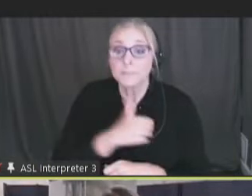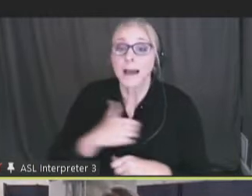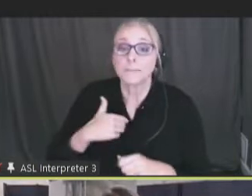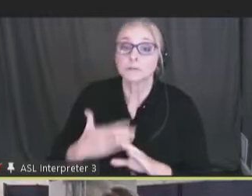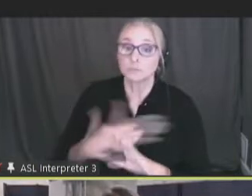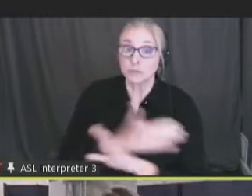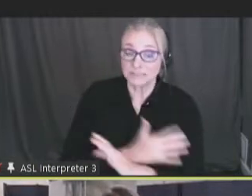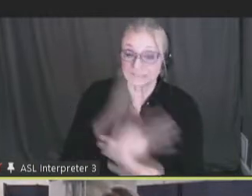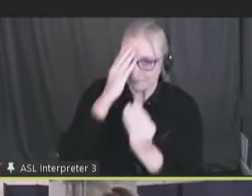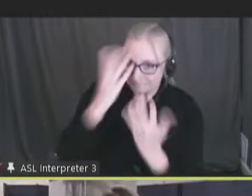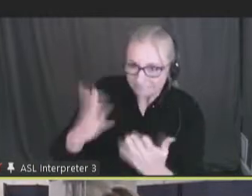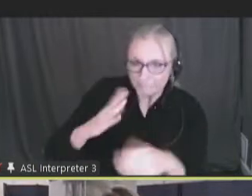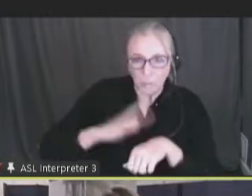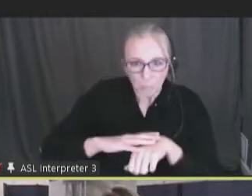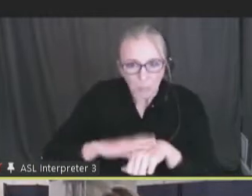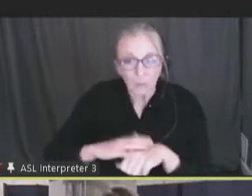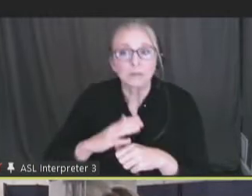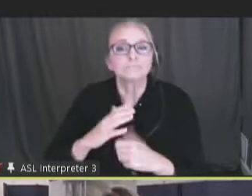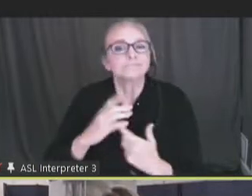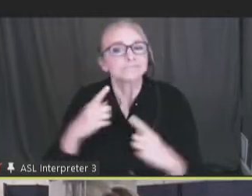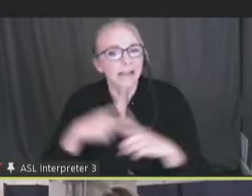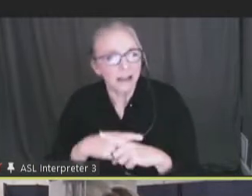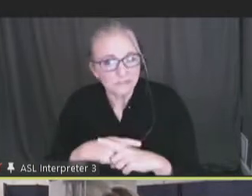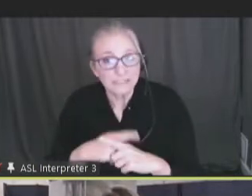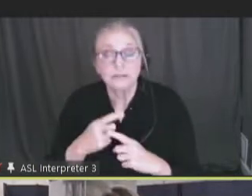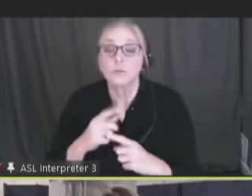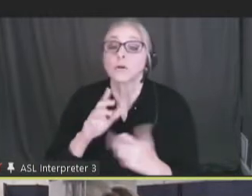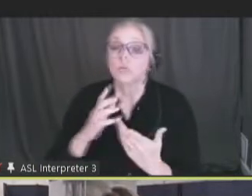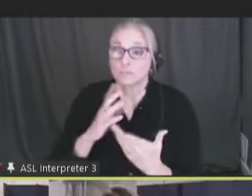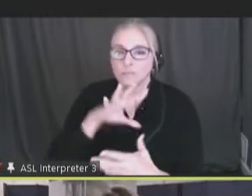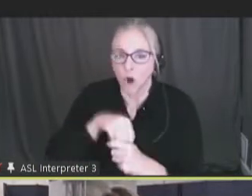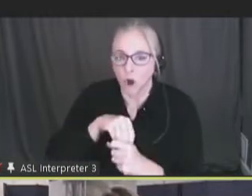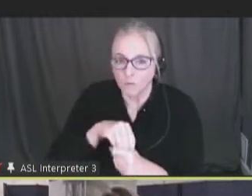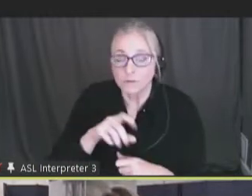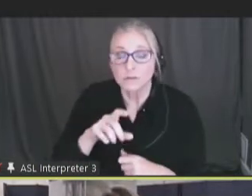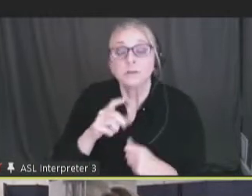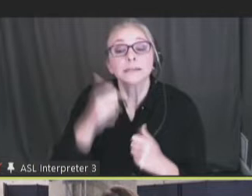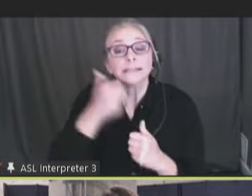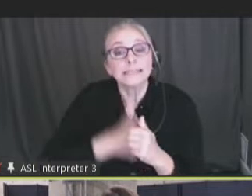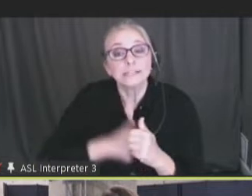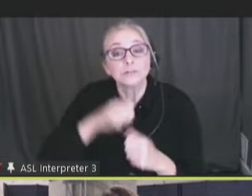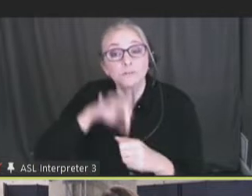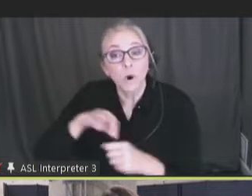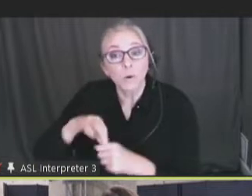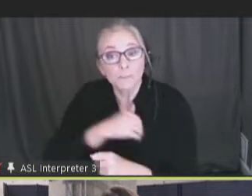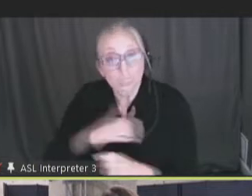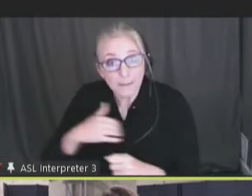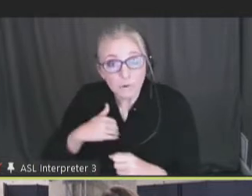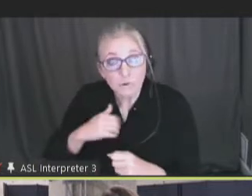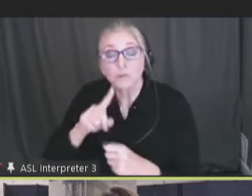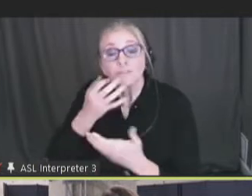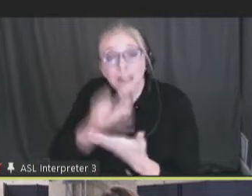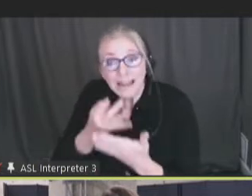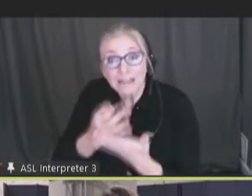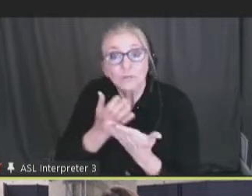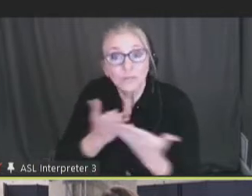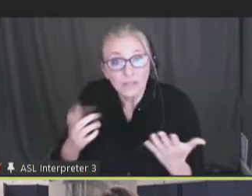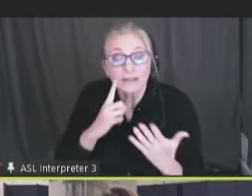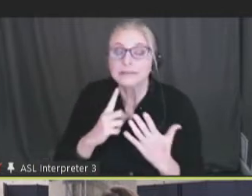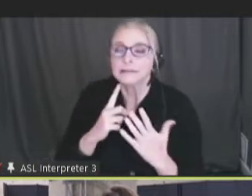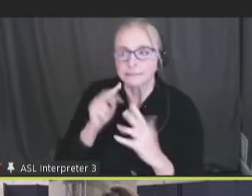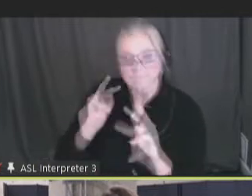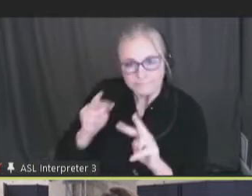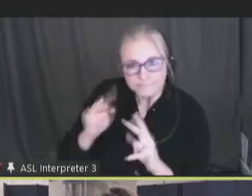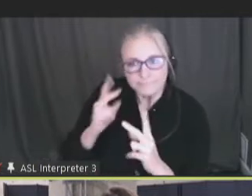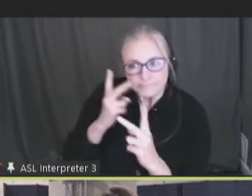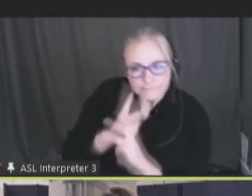information about their personal, professional, and financial interests. Each voting member's financial interest and outside affiliation has been carefully screened